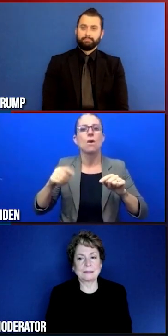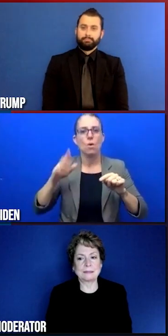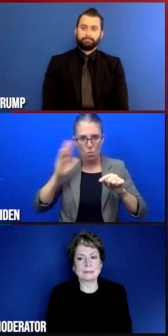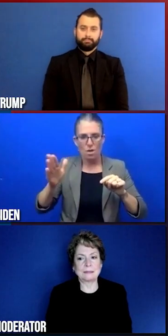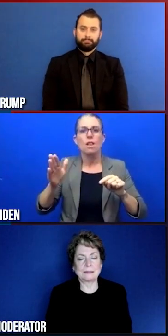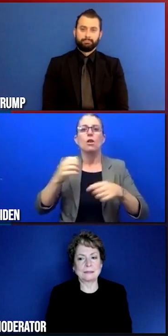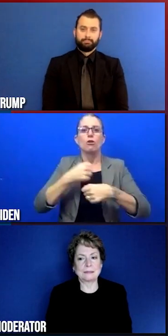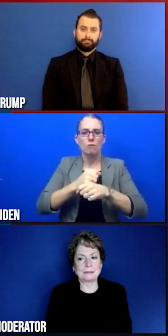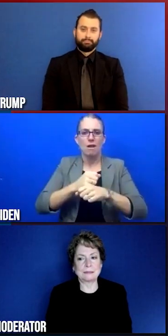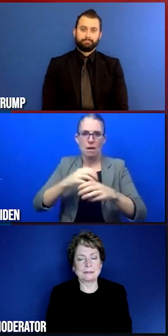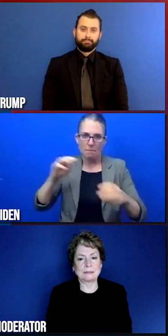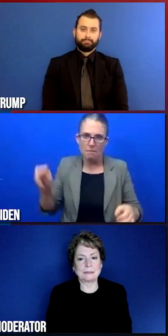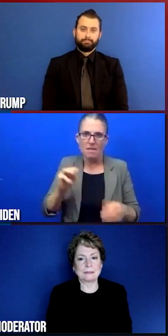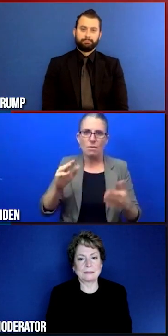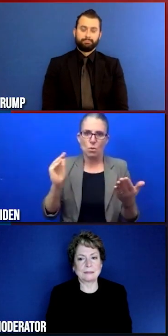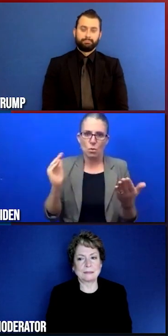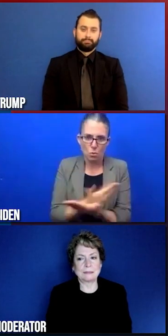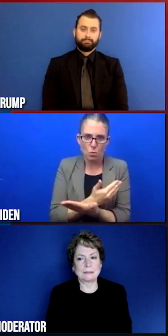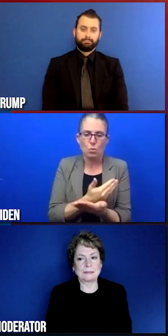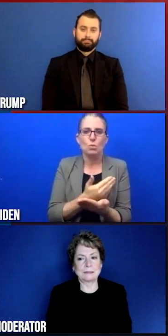example,